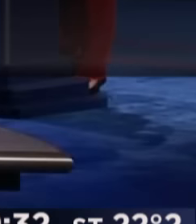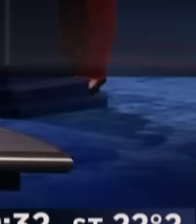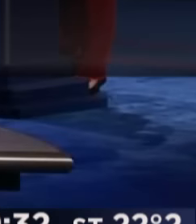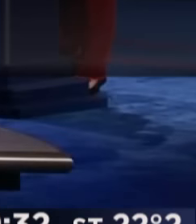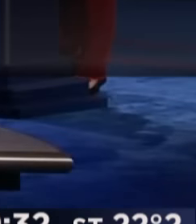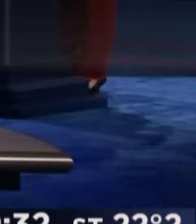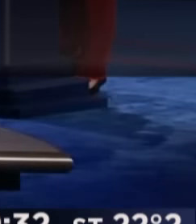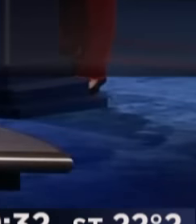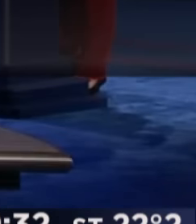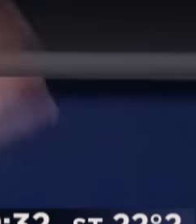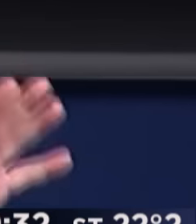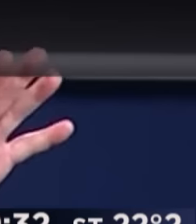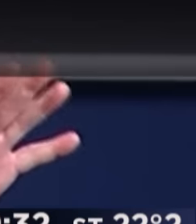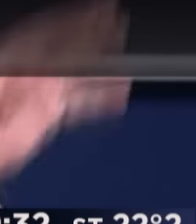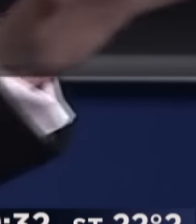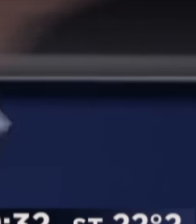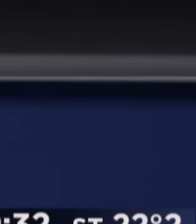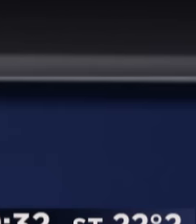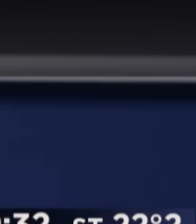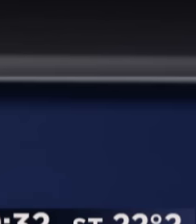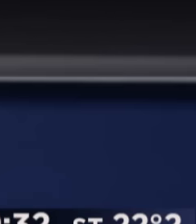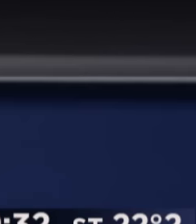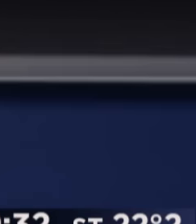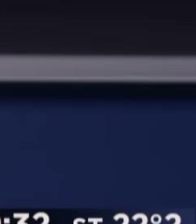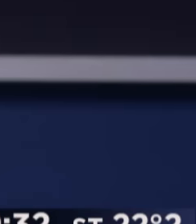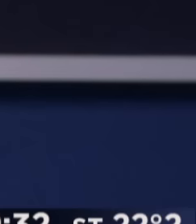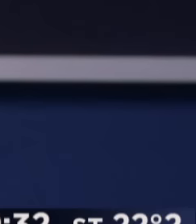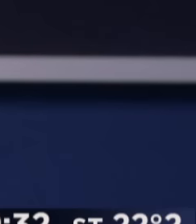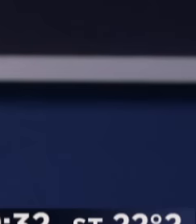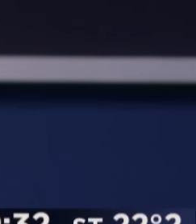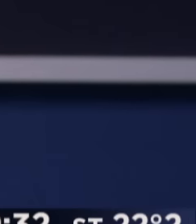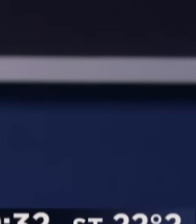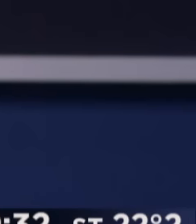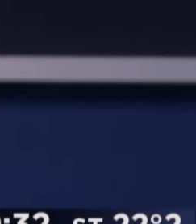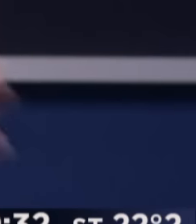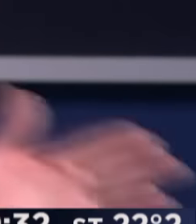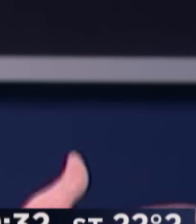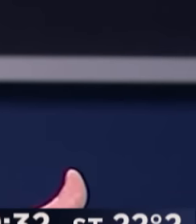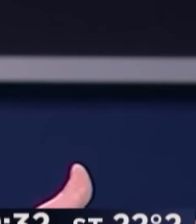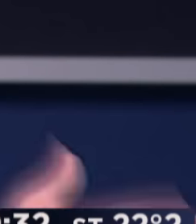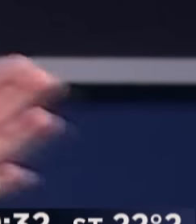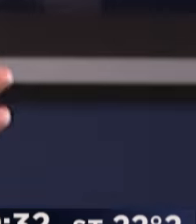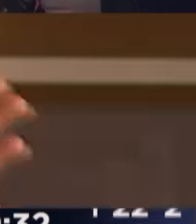the last person I'd like to see having control of nuclear weapons.